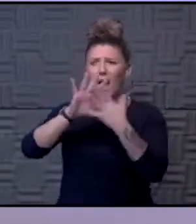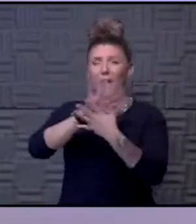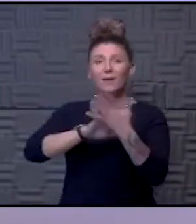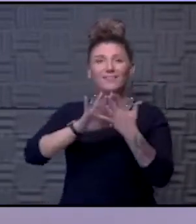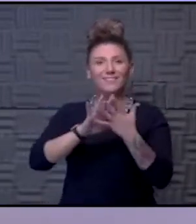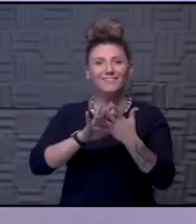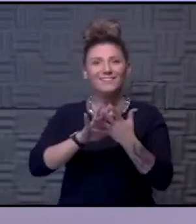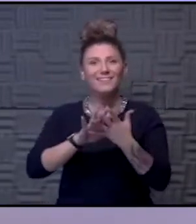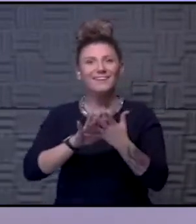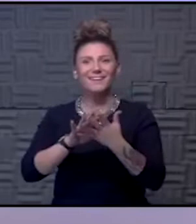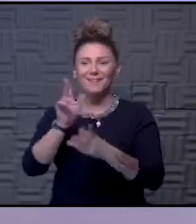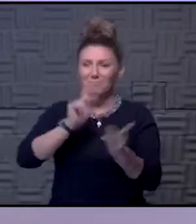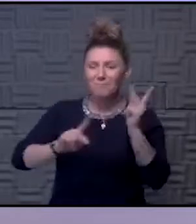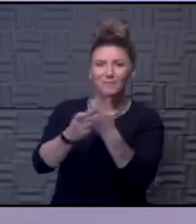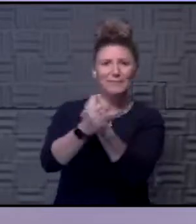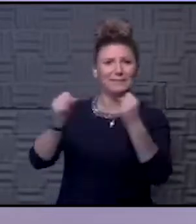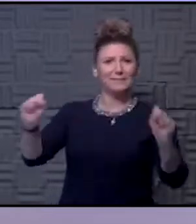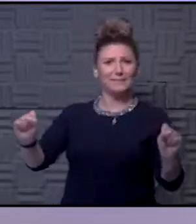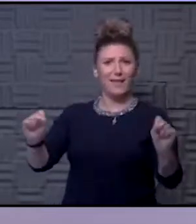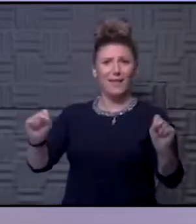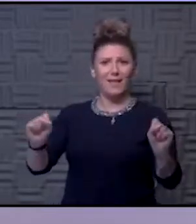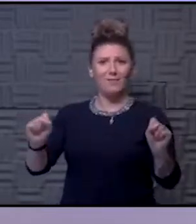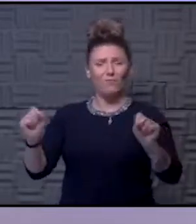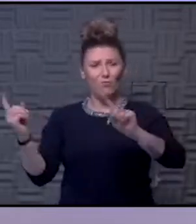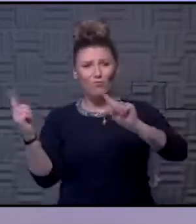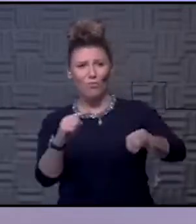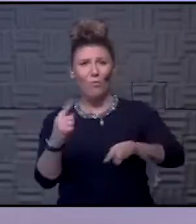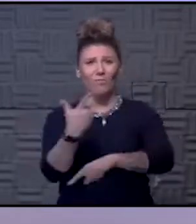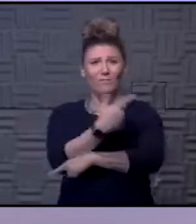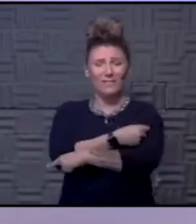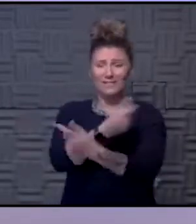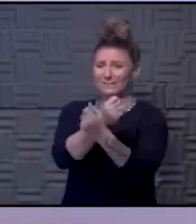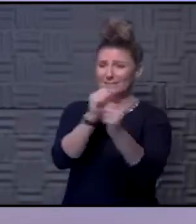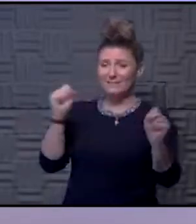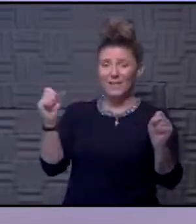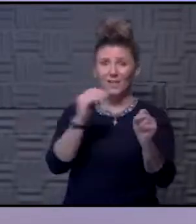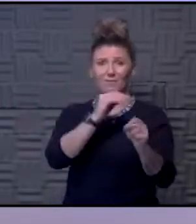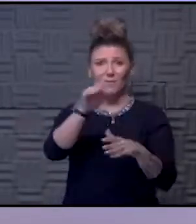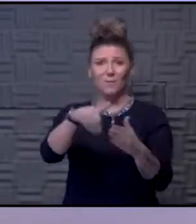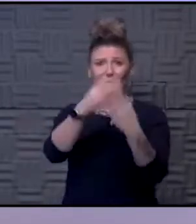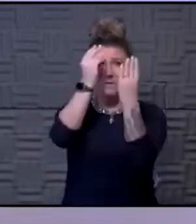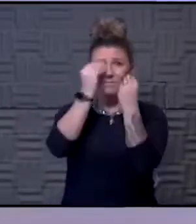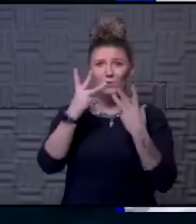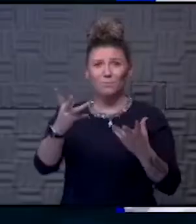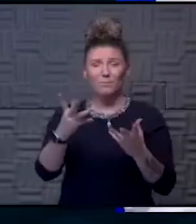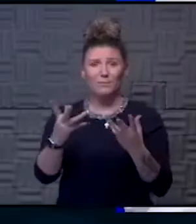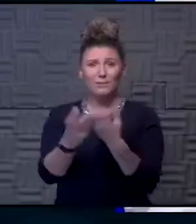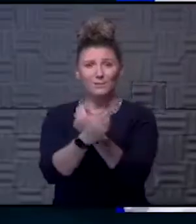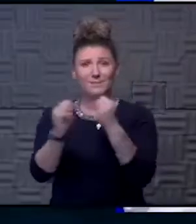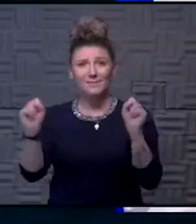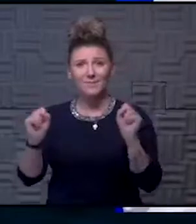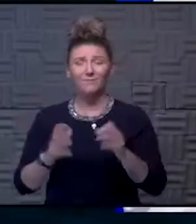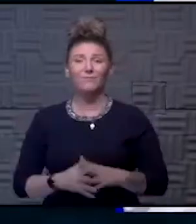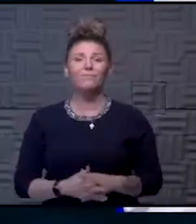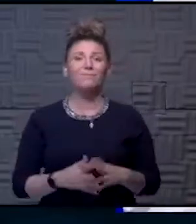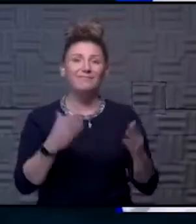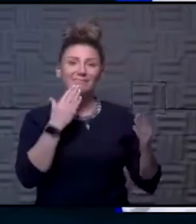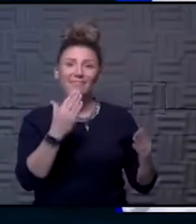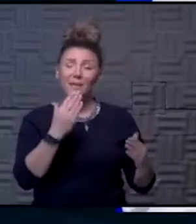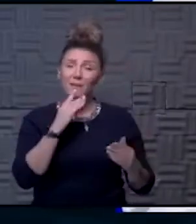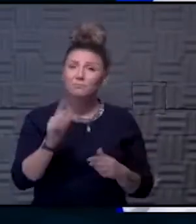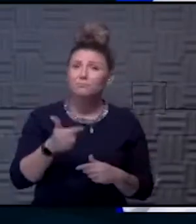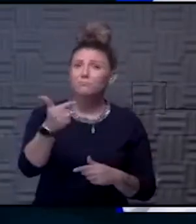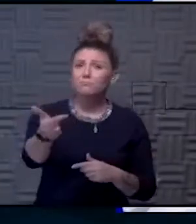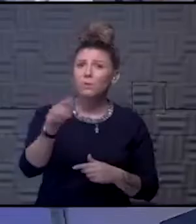safe coming up front and getting the vaccine, and that their information is safe. Dr. Ellerbeck, from